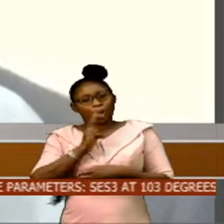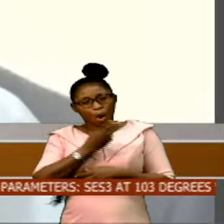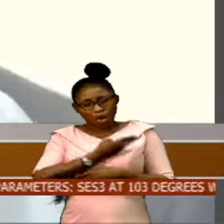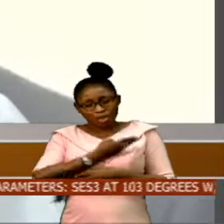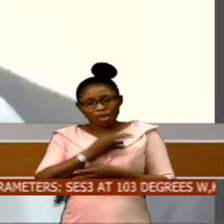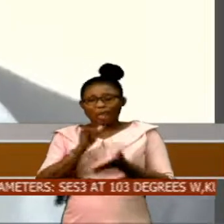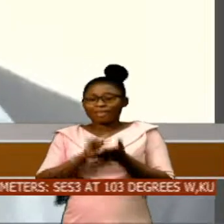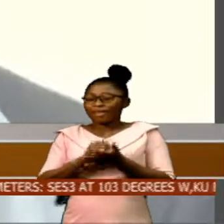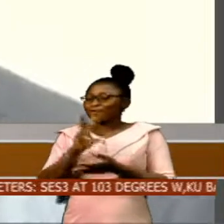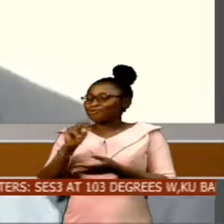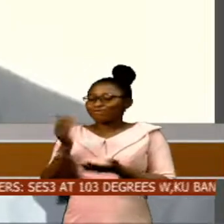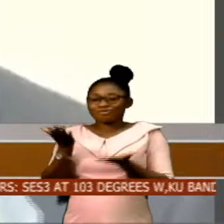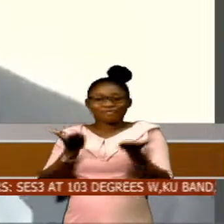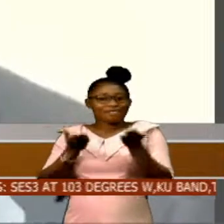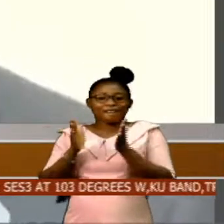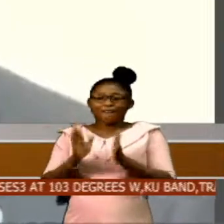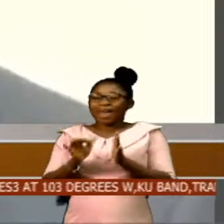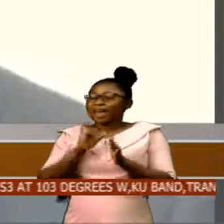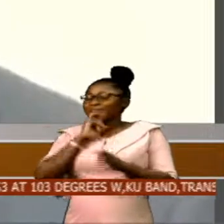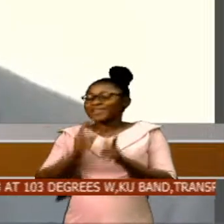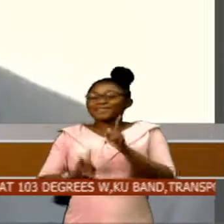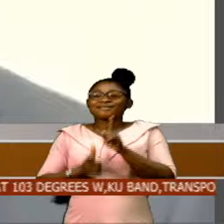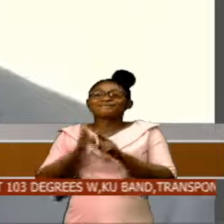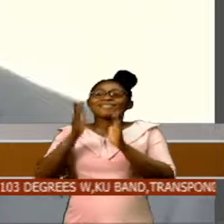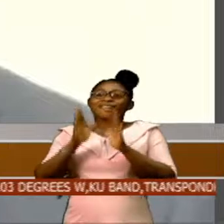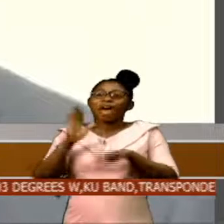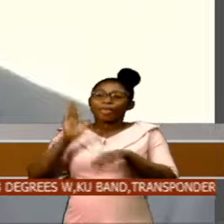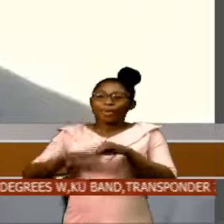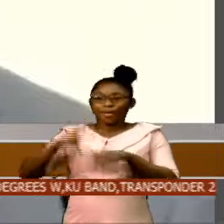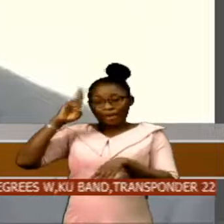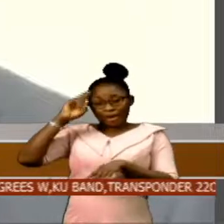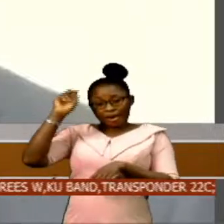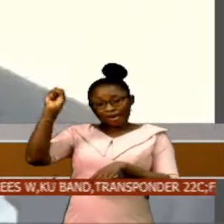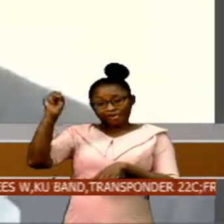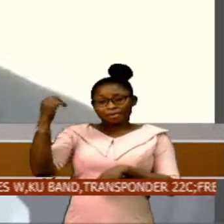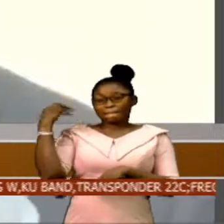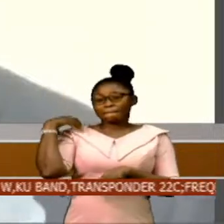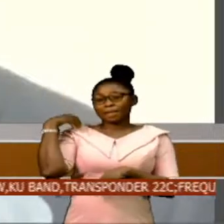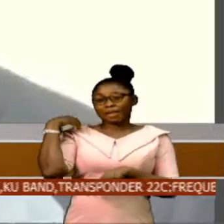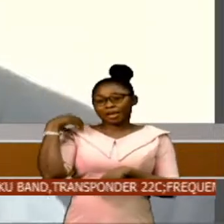us that no servant is greater than his master.